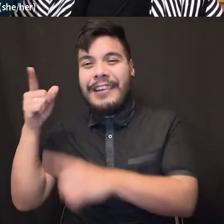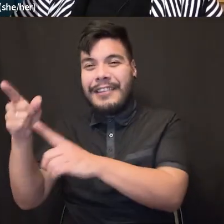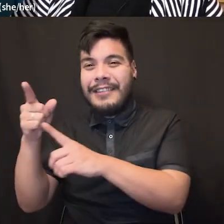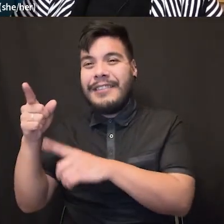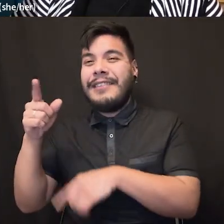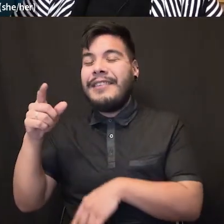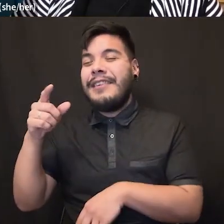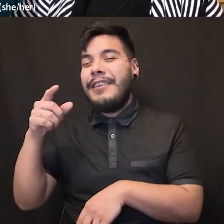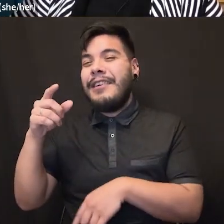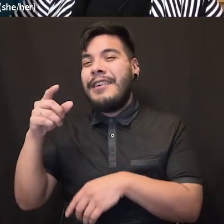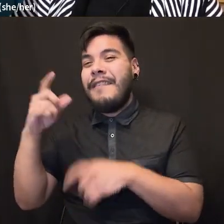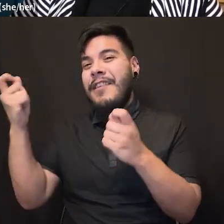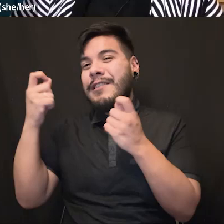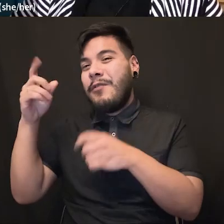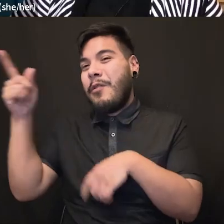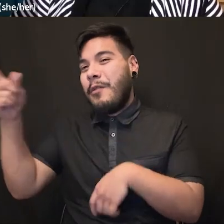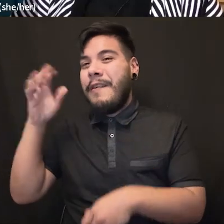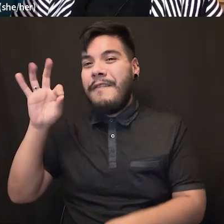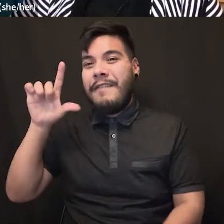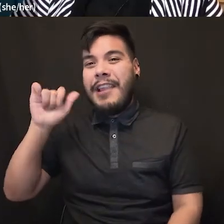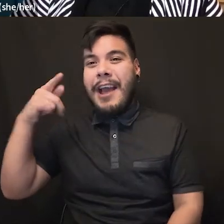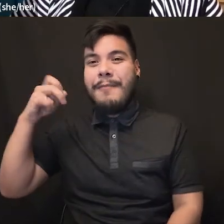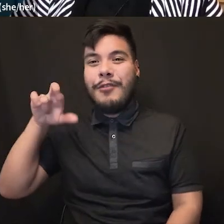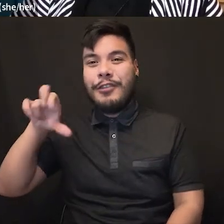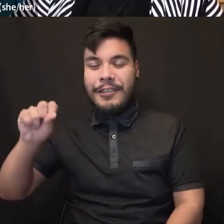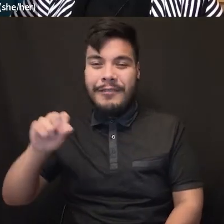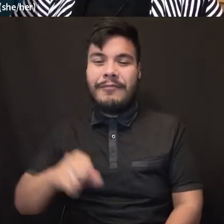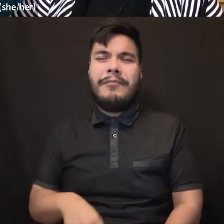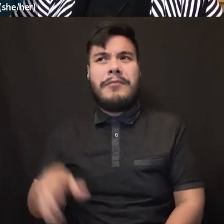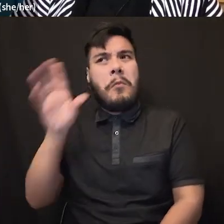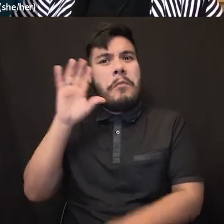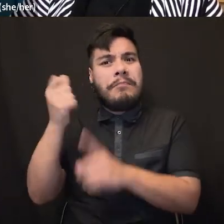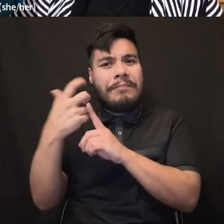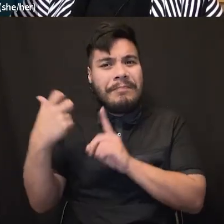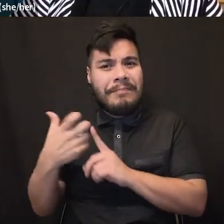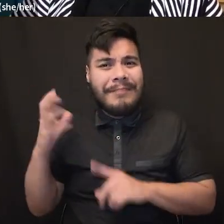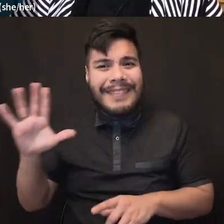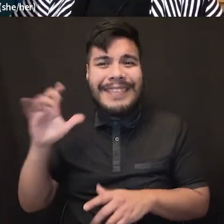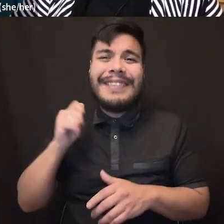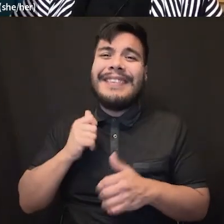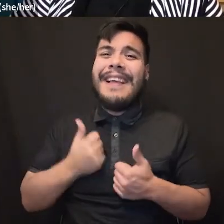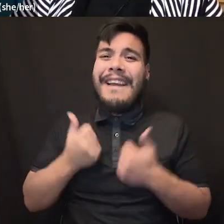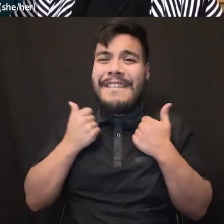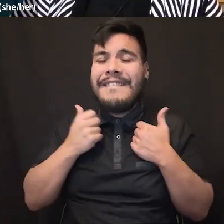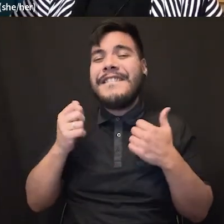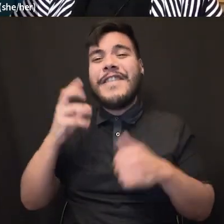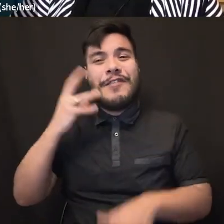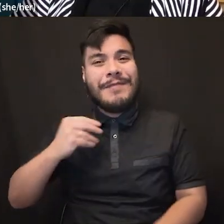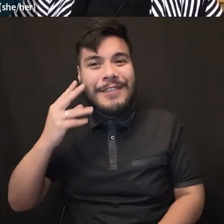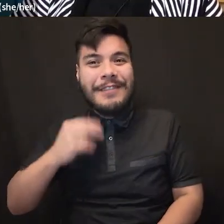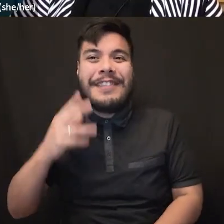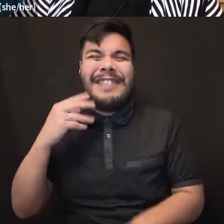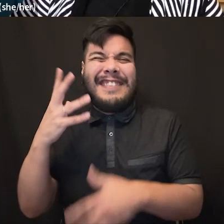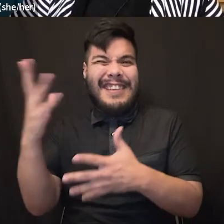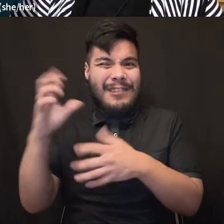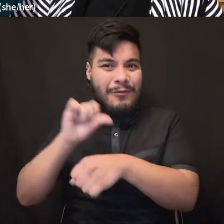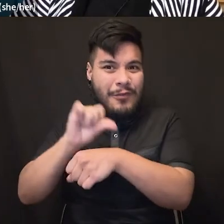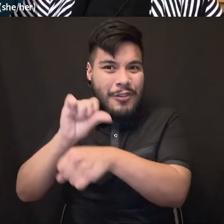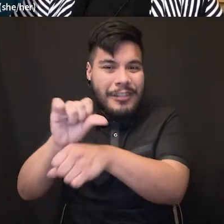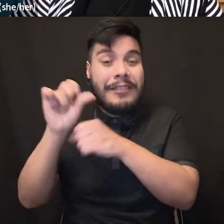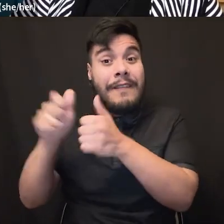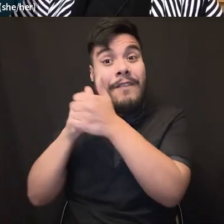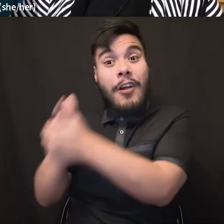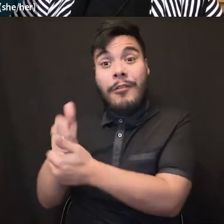at Flappers. We're going to also hear more about Chris's acting work and some other things that he's been producing. You can follow